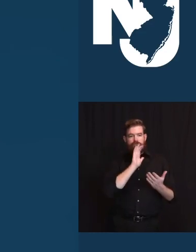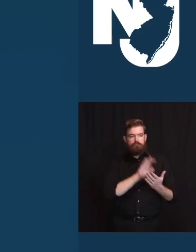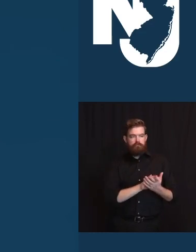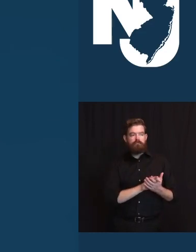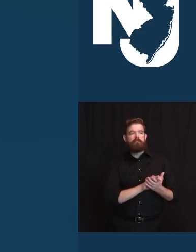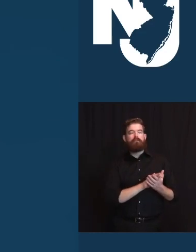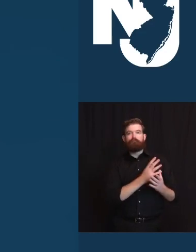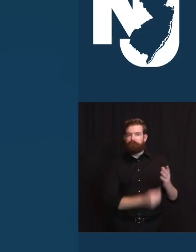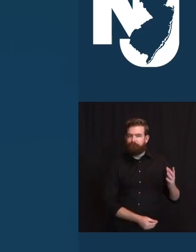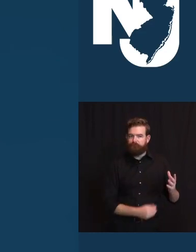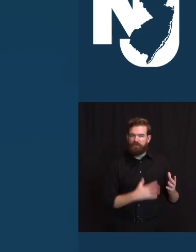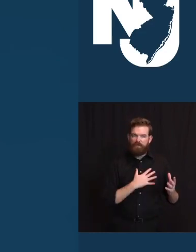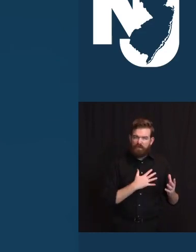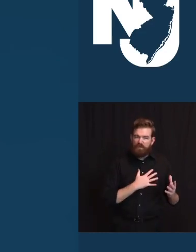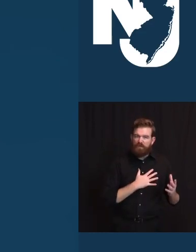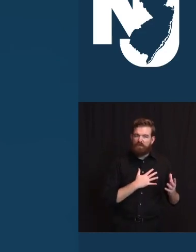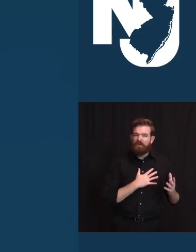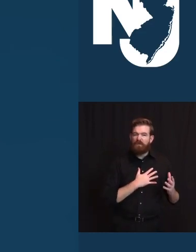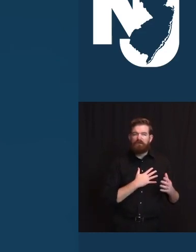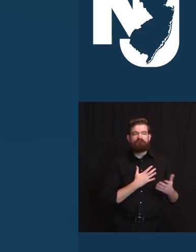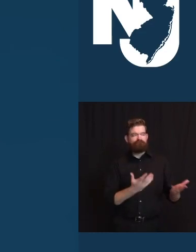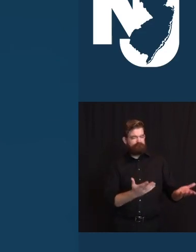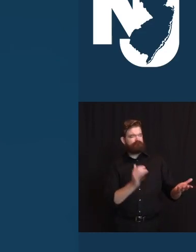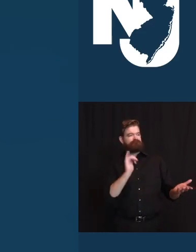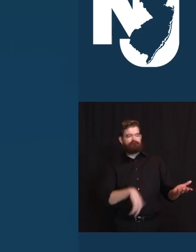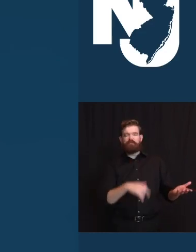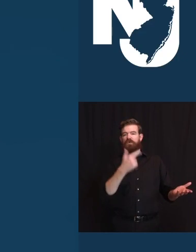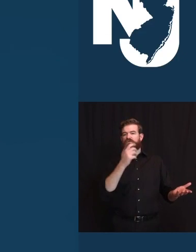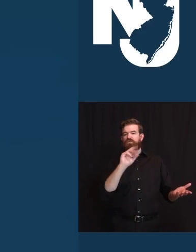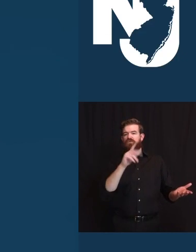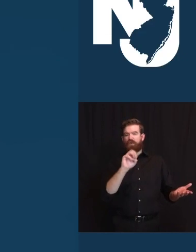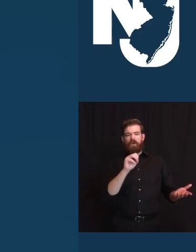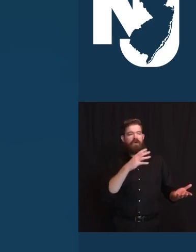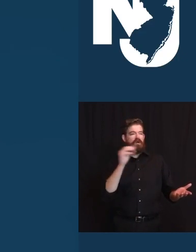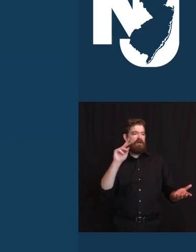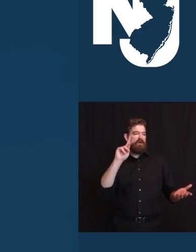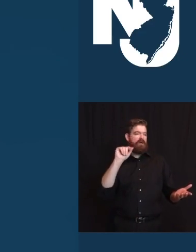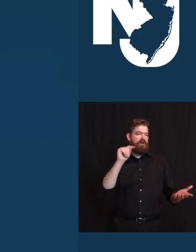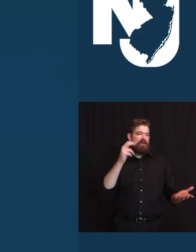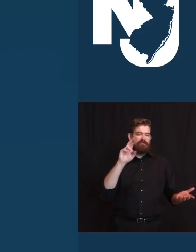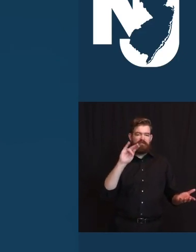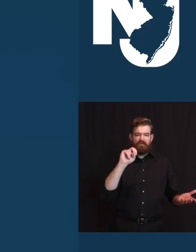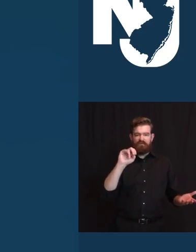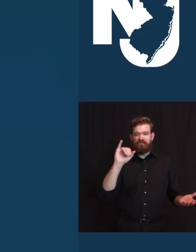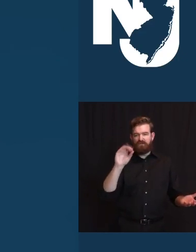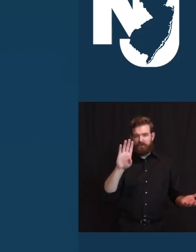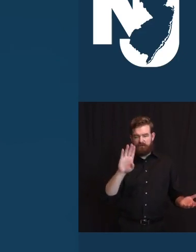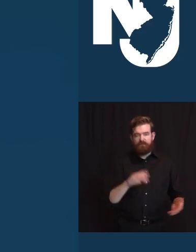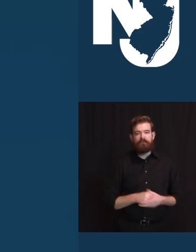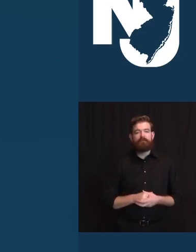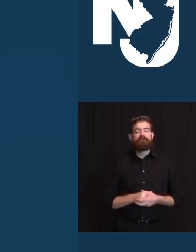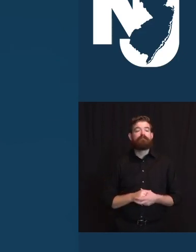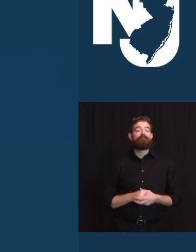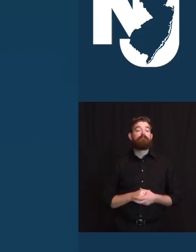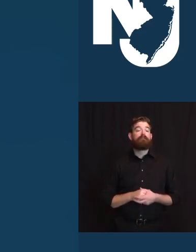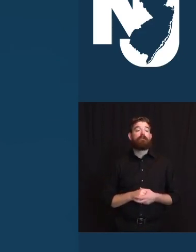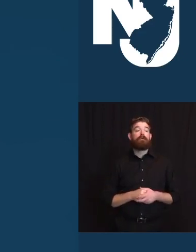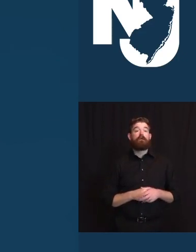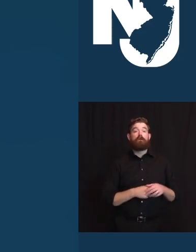remember George and Catherine, who went largely by Corinne Job. They both passed mere days before they